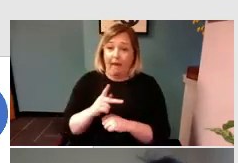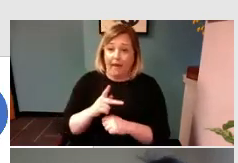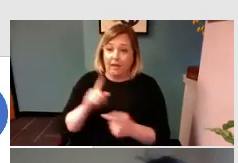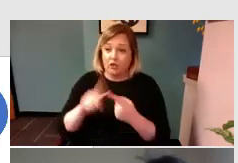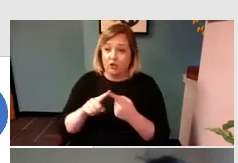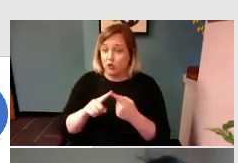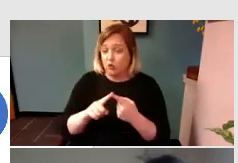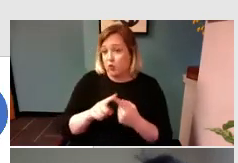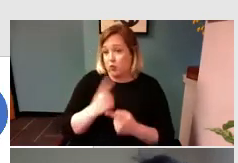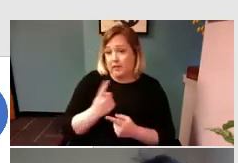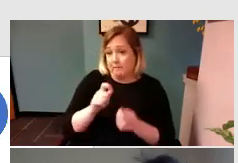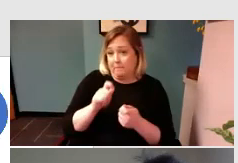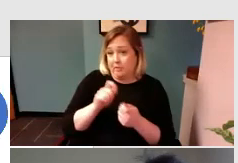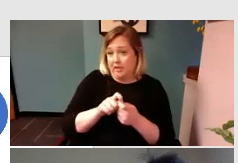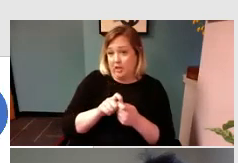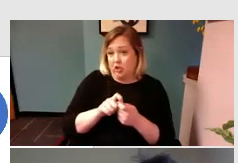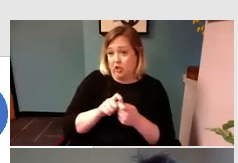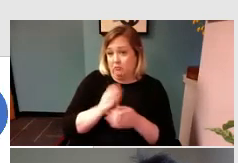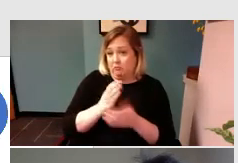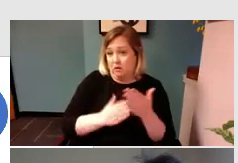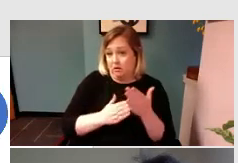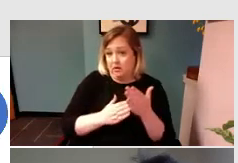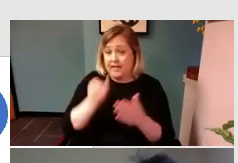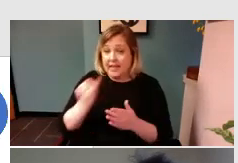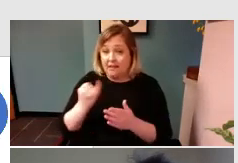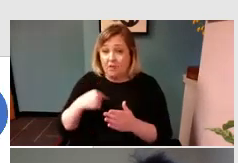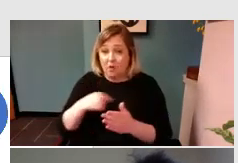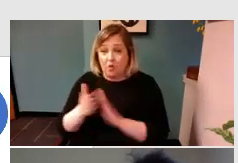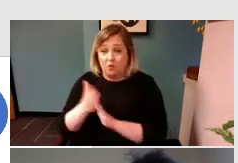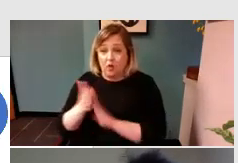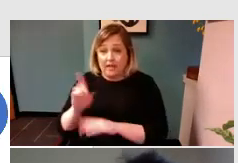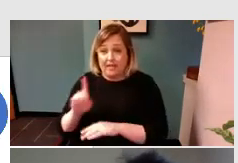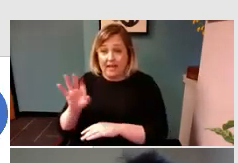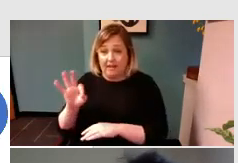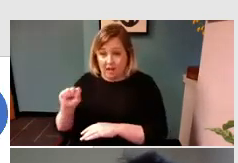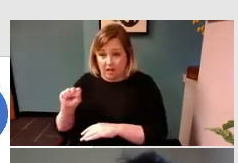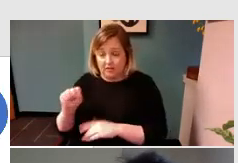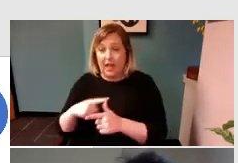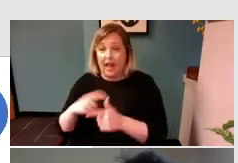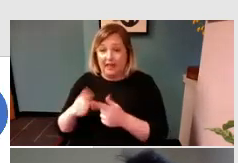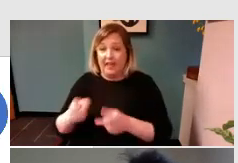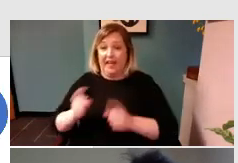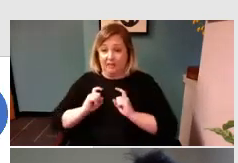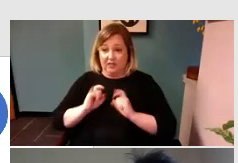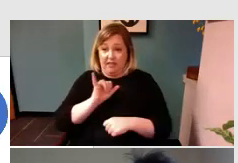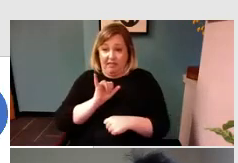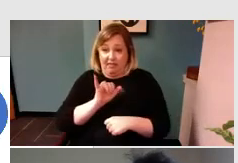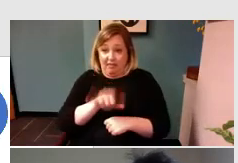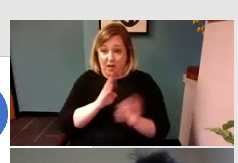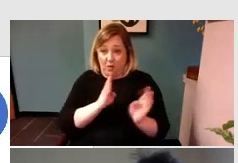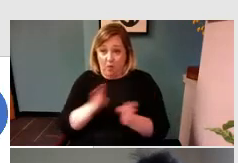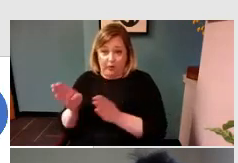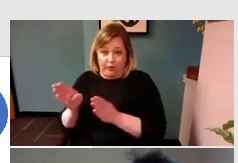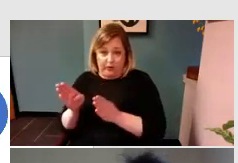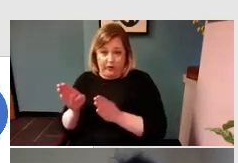run DFS on our program, on our graph, and that gives us this particular ordering, and I've numbered those positions as 0, 1, 2, 3, and